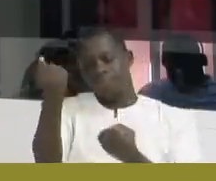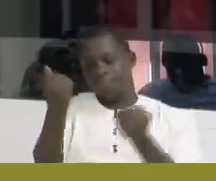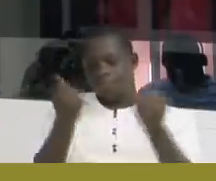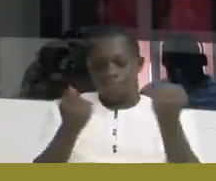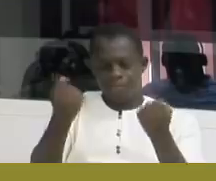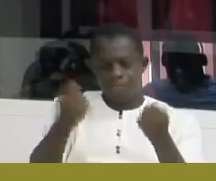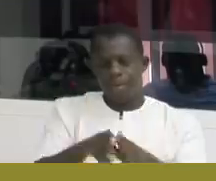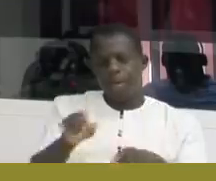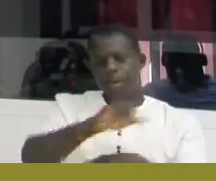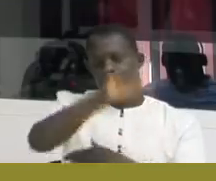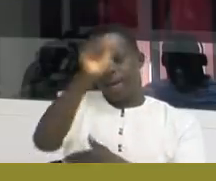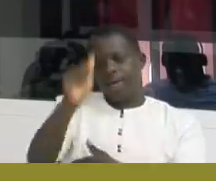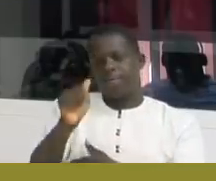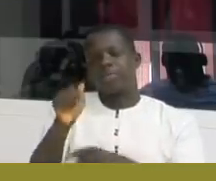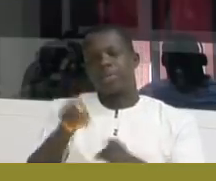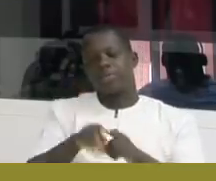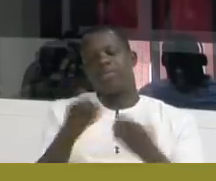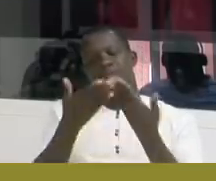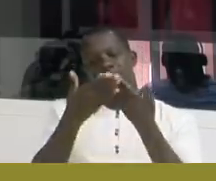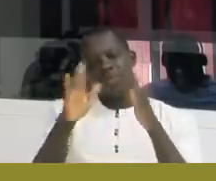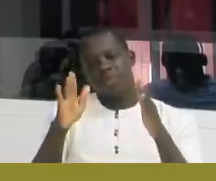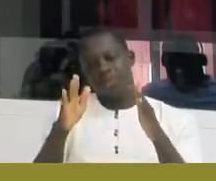and that was it.